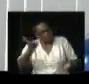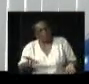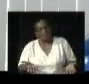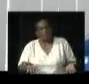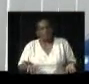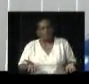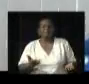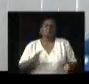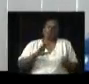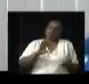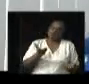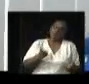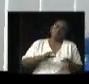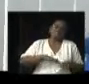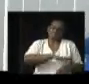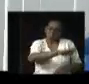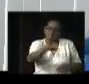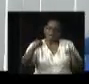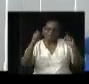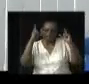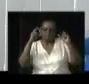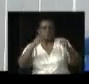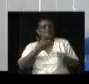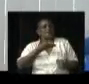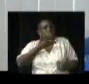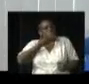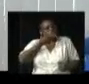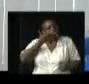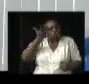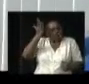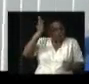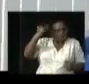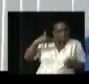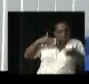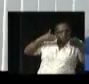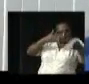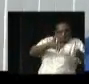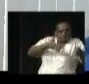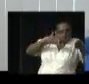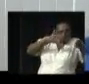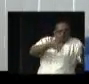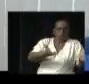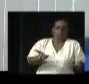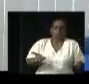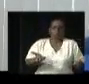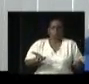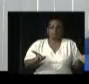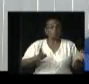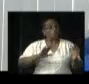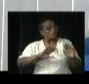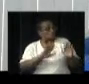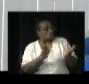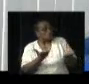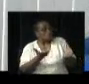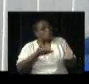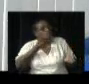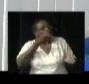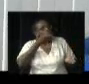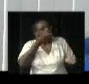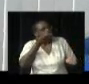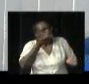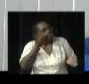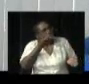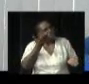says further that the society concentrates only on the pregnant girls. And if the youth wants to use birth control,